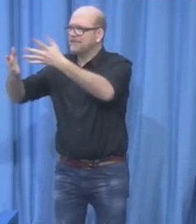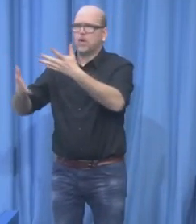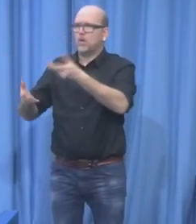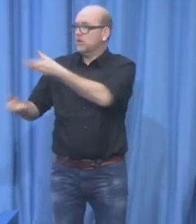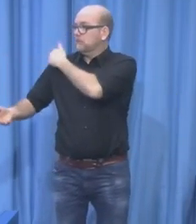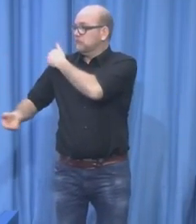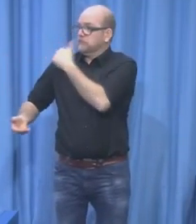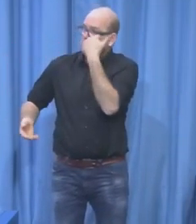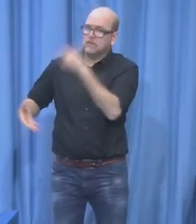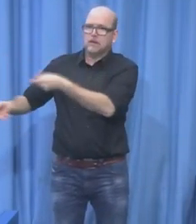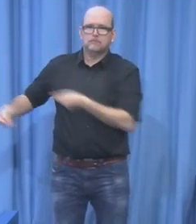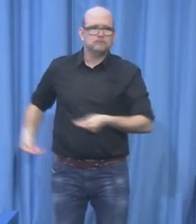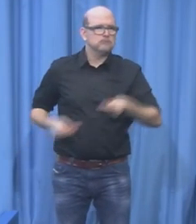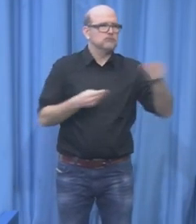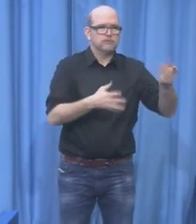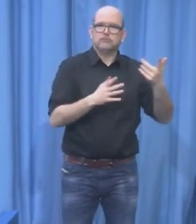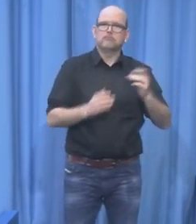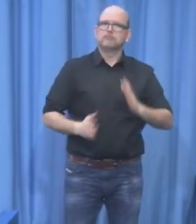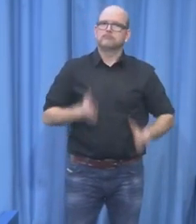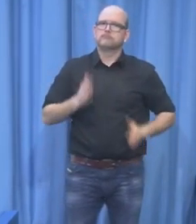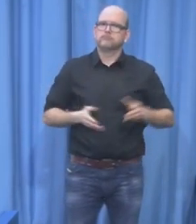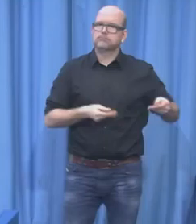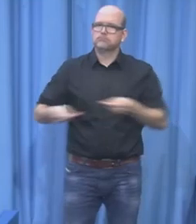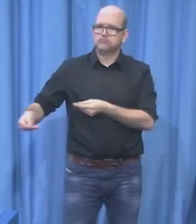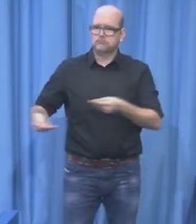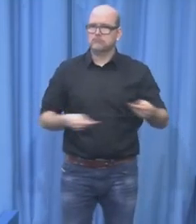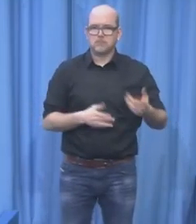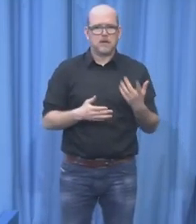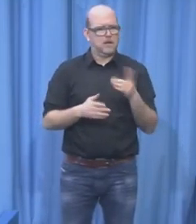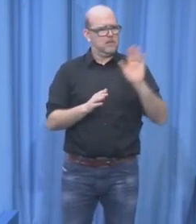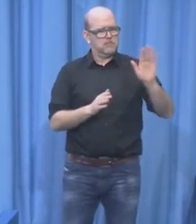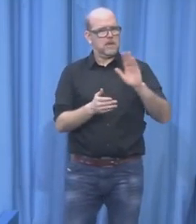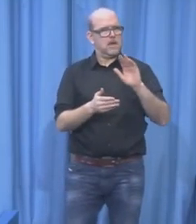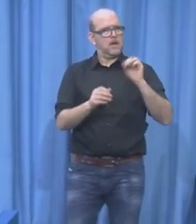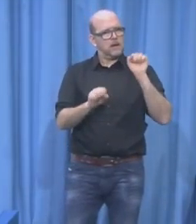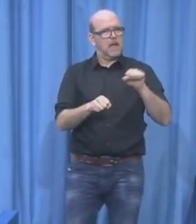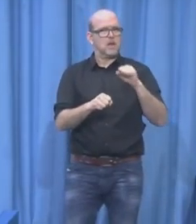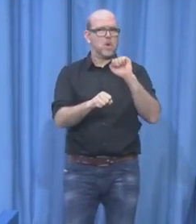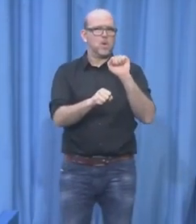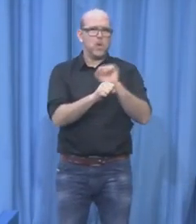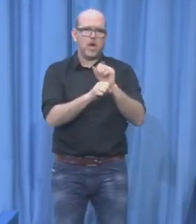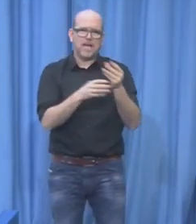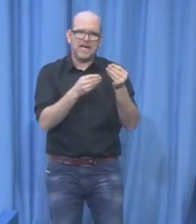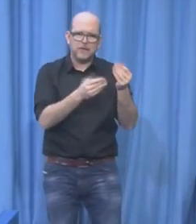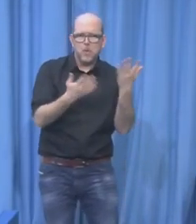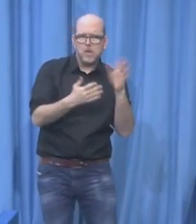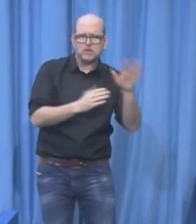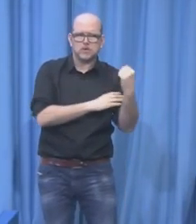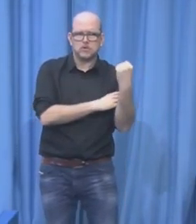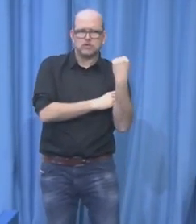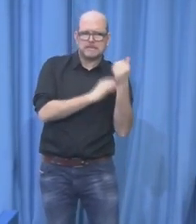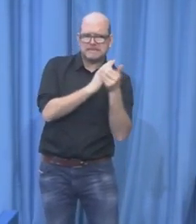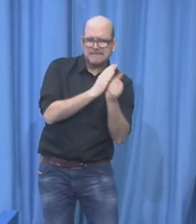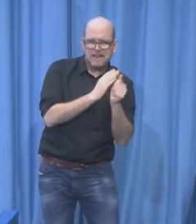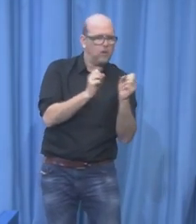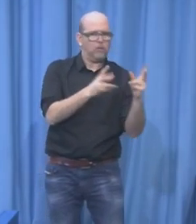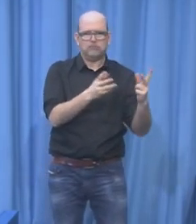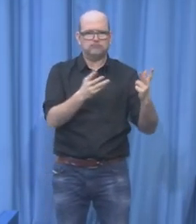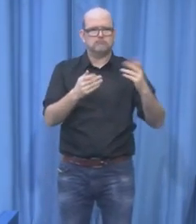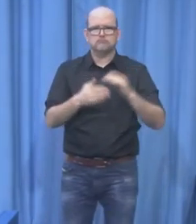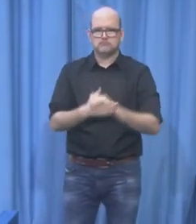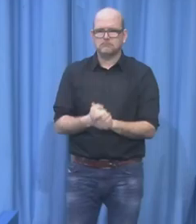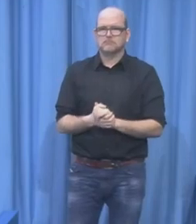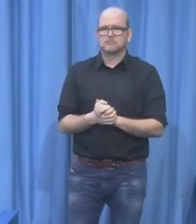anyway, is when you walk into the hospital that you put the gel in your hands. NIS Hospital has 68 of those